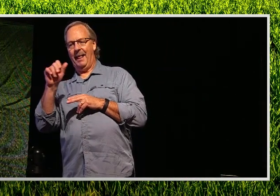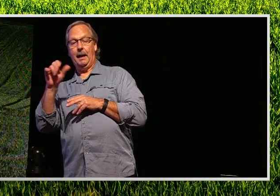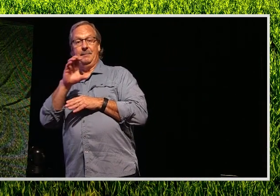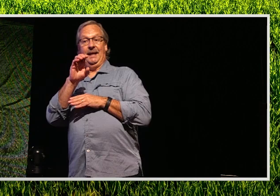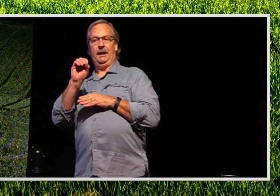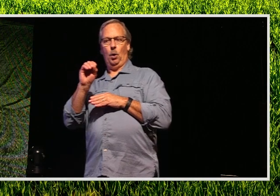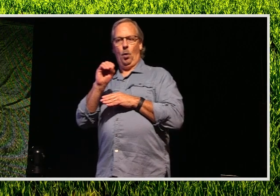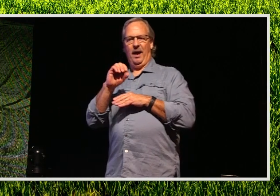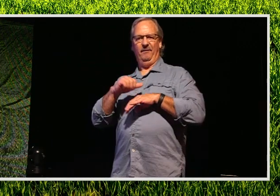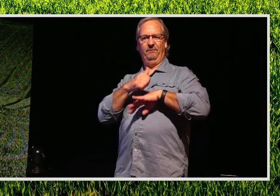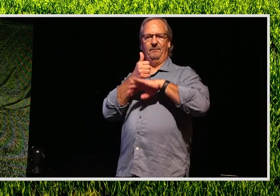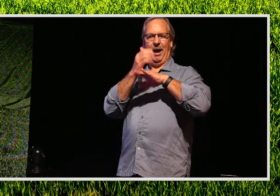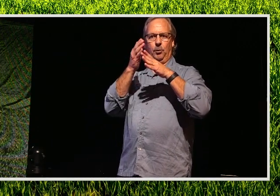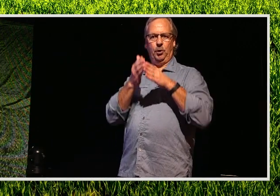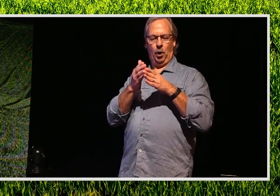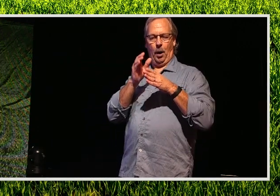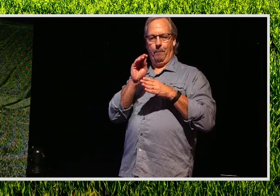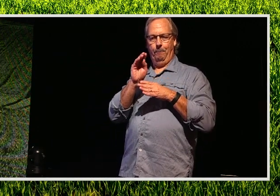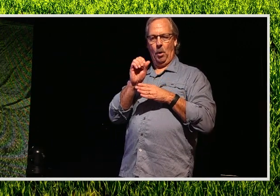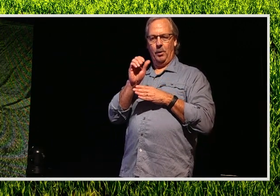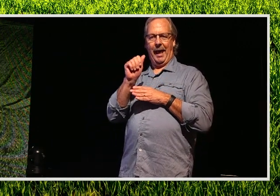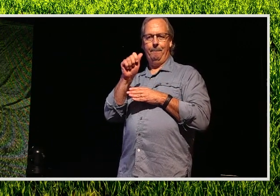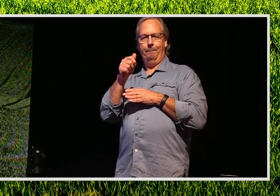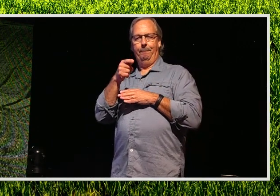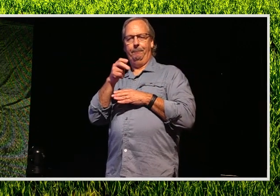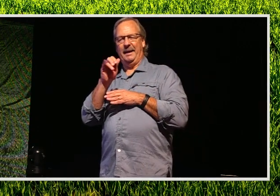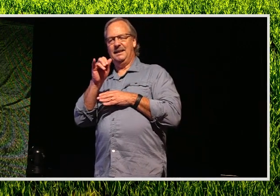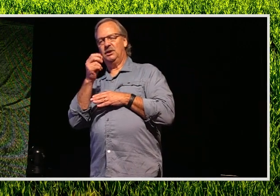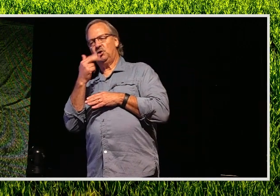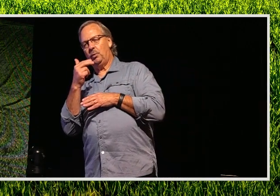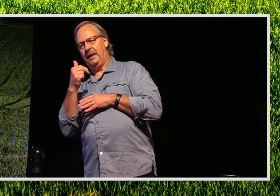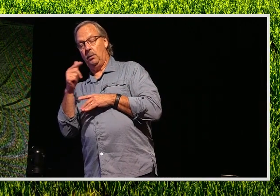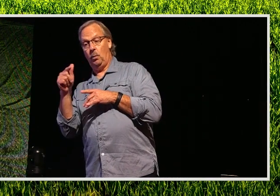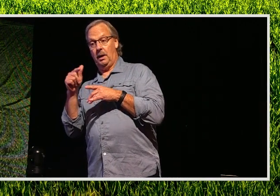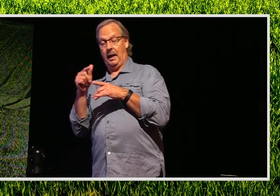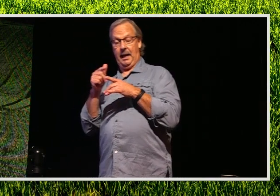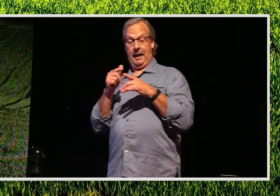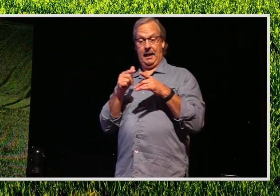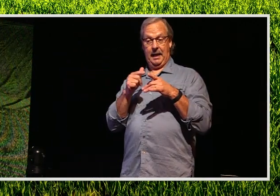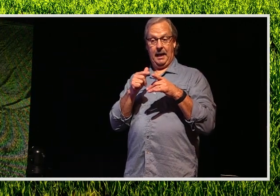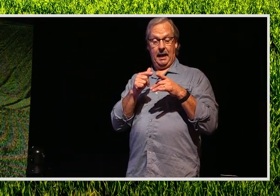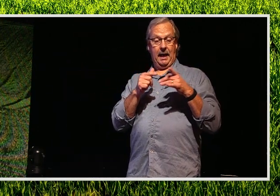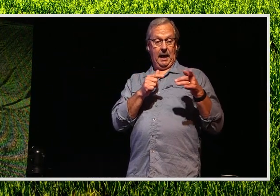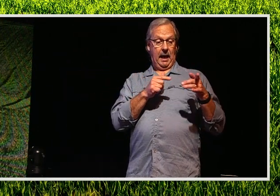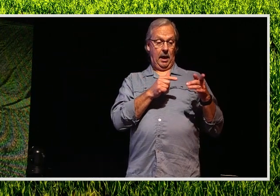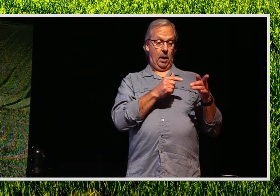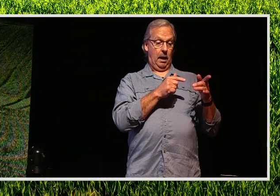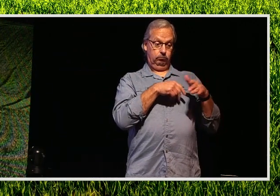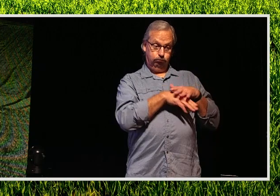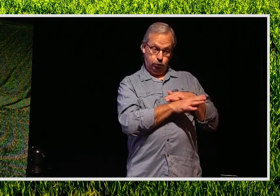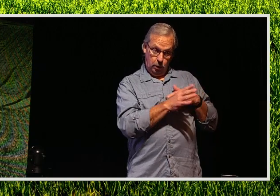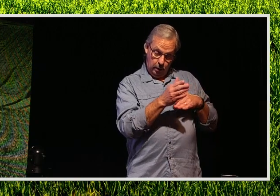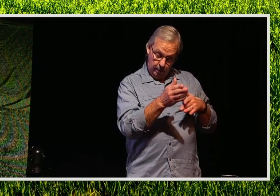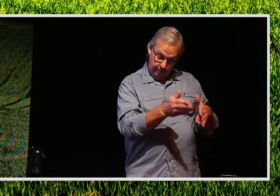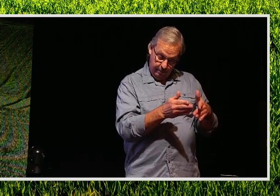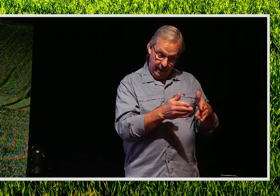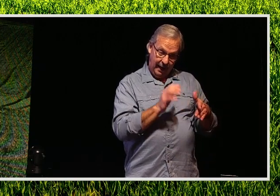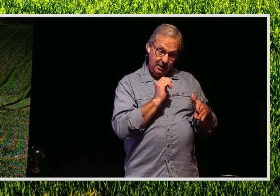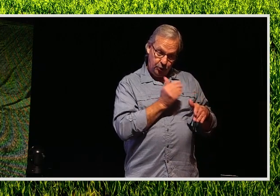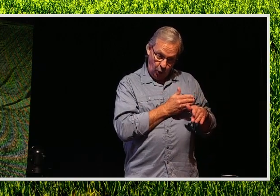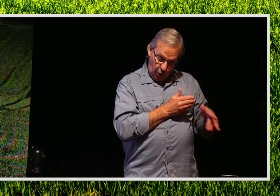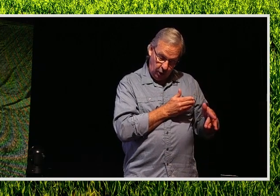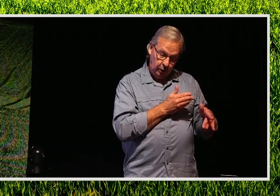of AppeSweet. I started my company after I deployed away from my daughter for 14 months when she was just 2 years old.